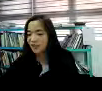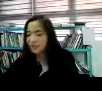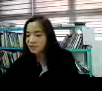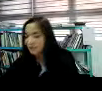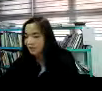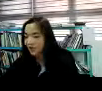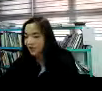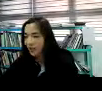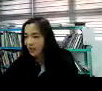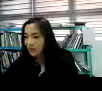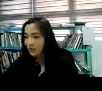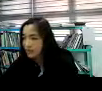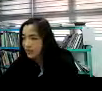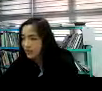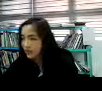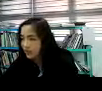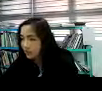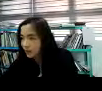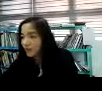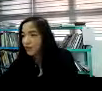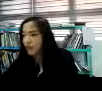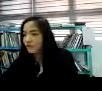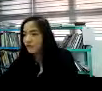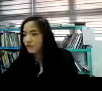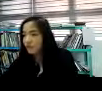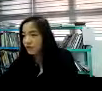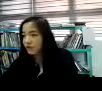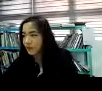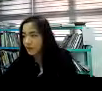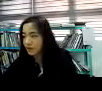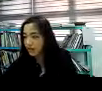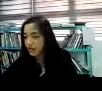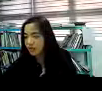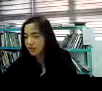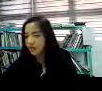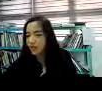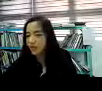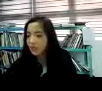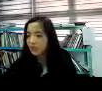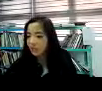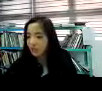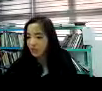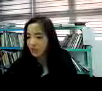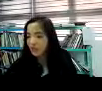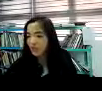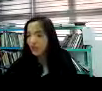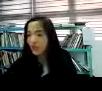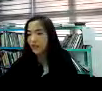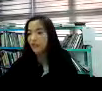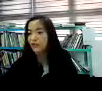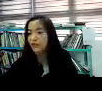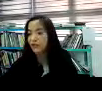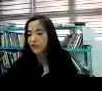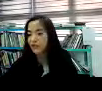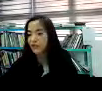So, for this material po, the quality of recycled papers with corn husk, meron po siya dito sa baba na